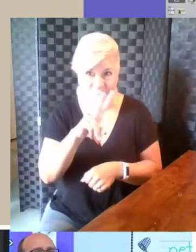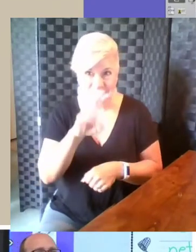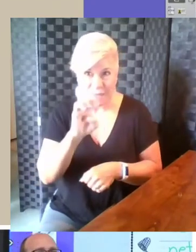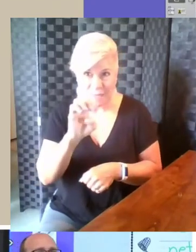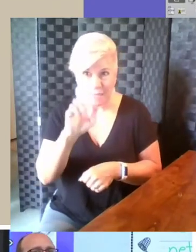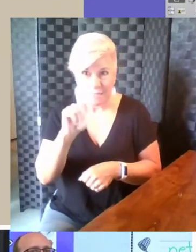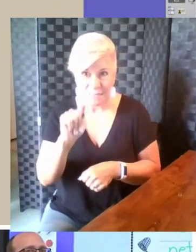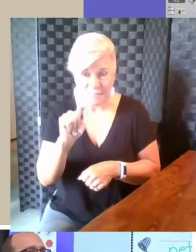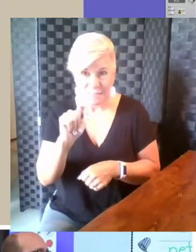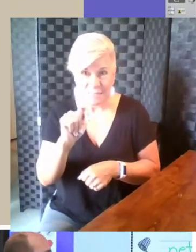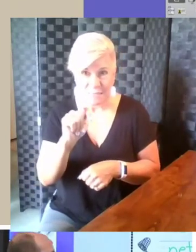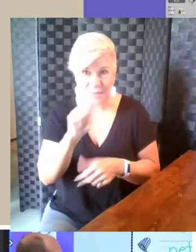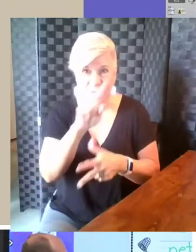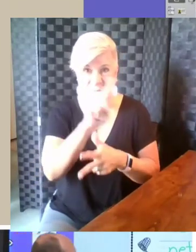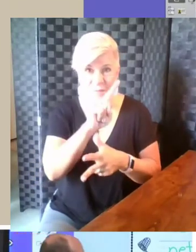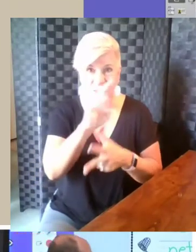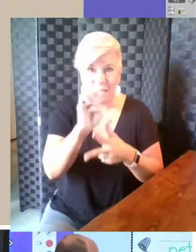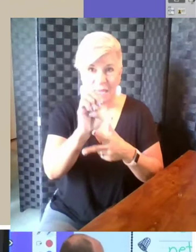V-e-t.